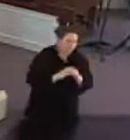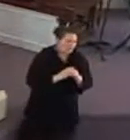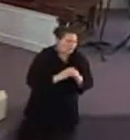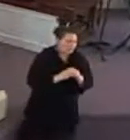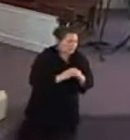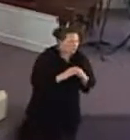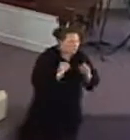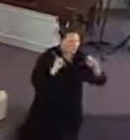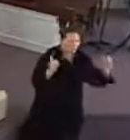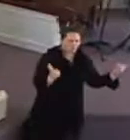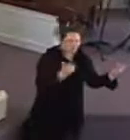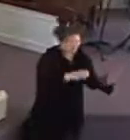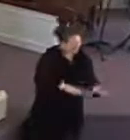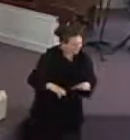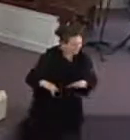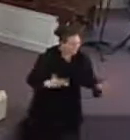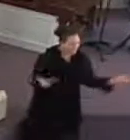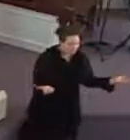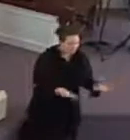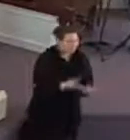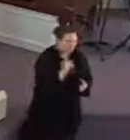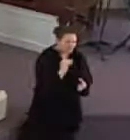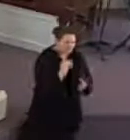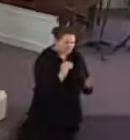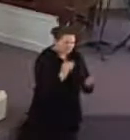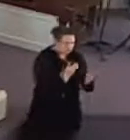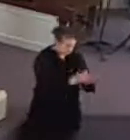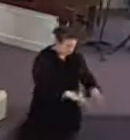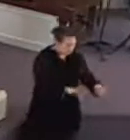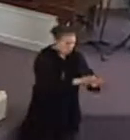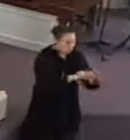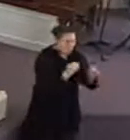probably, amen, deserved immediate justice.